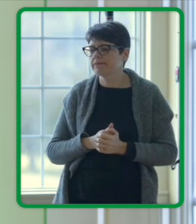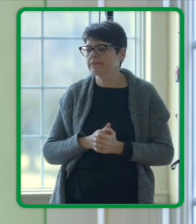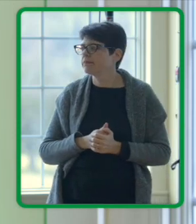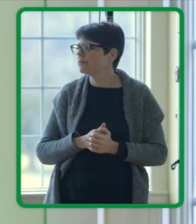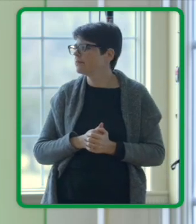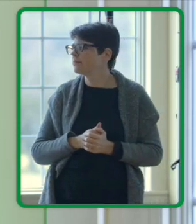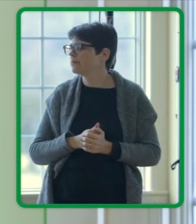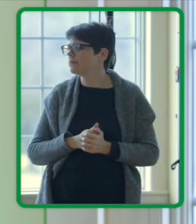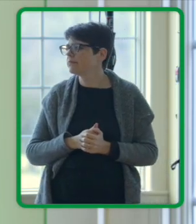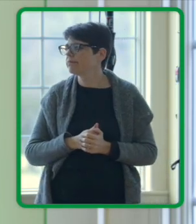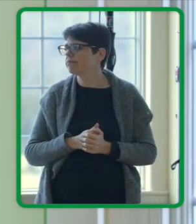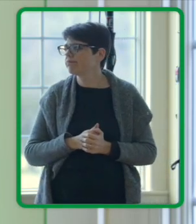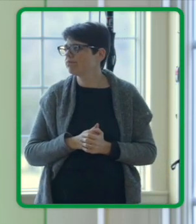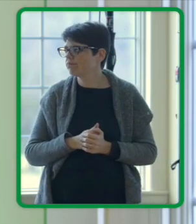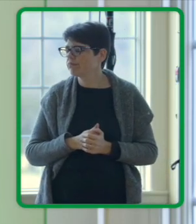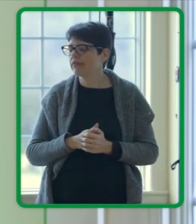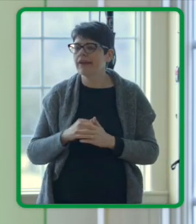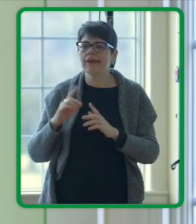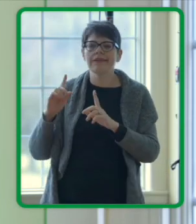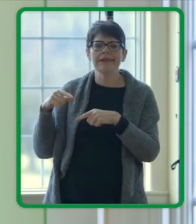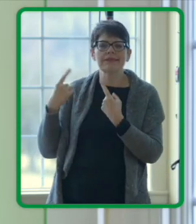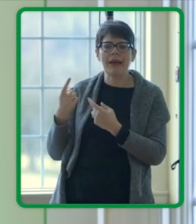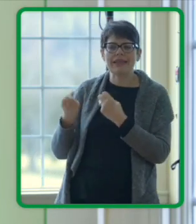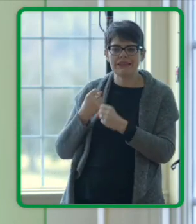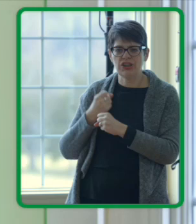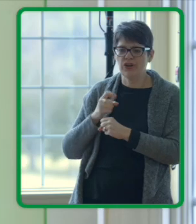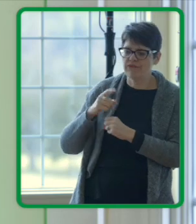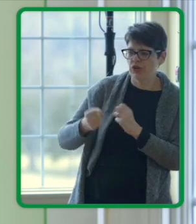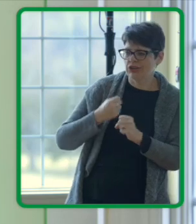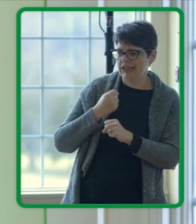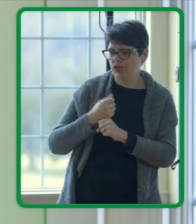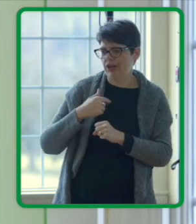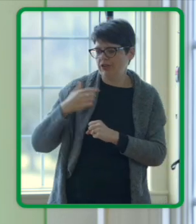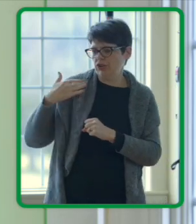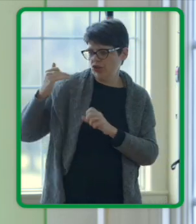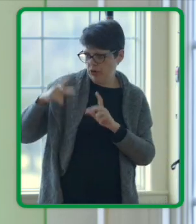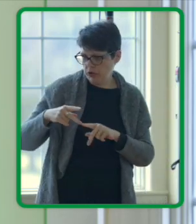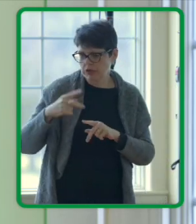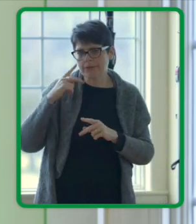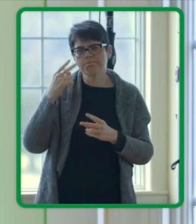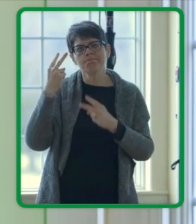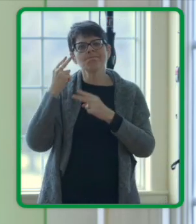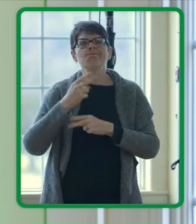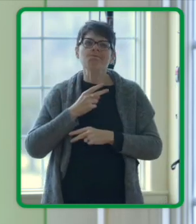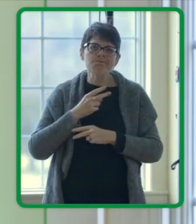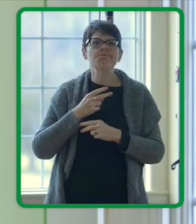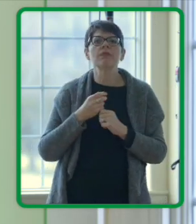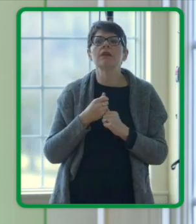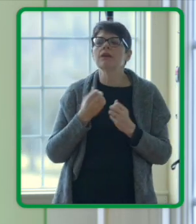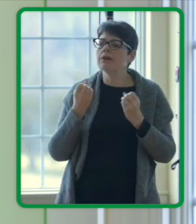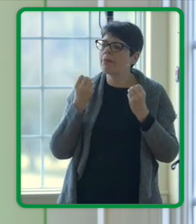When I think about this past year, my first year as chair, there's many